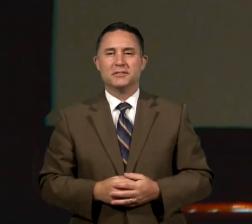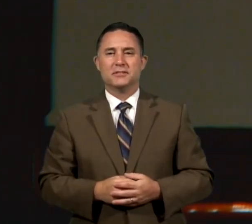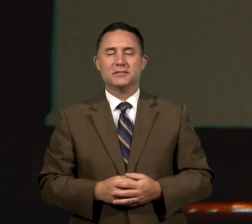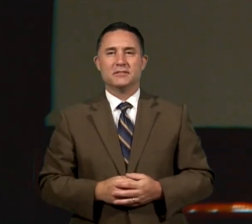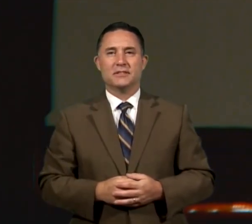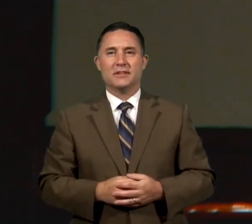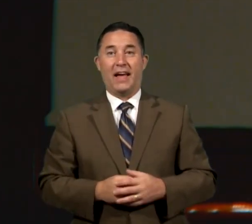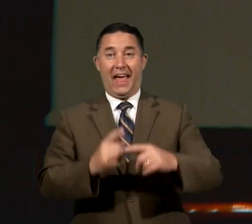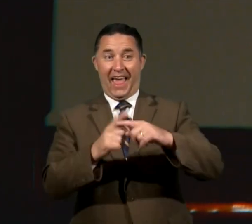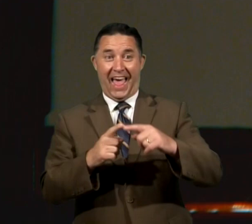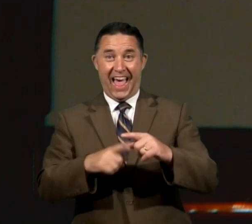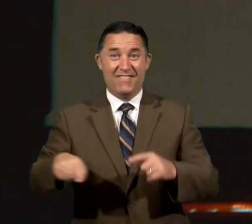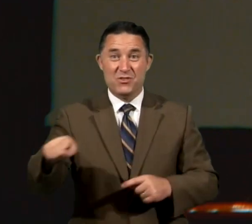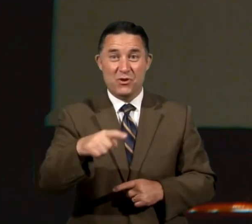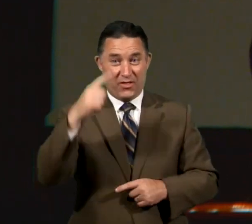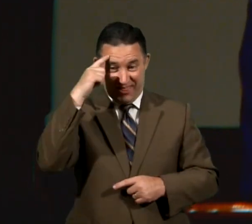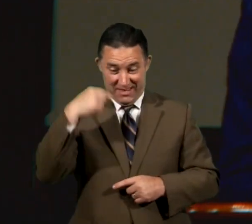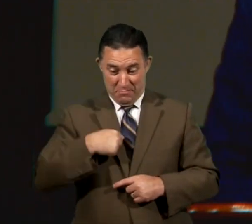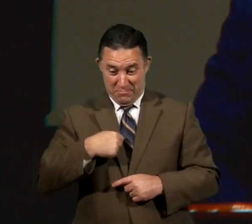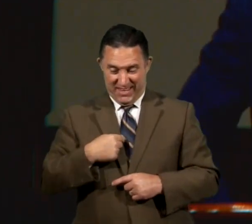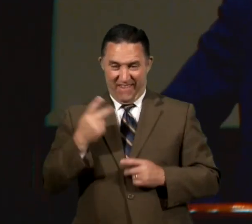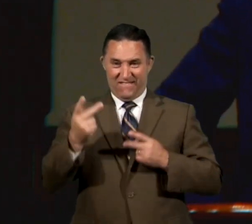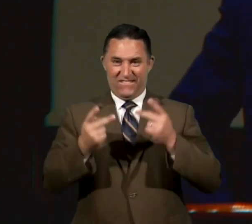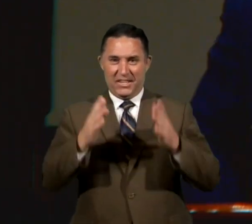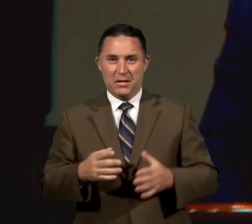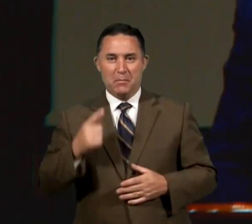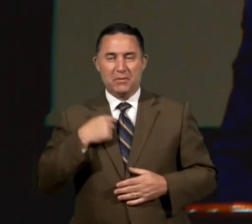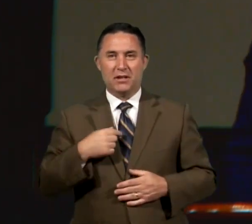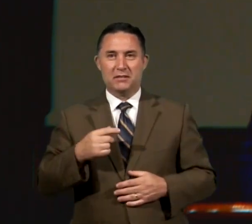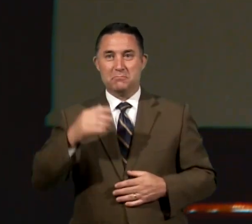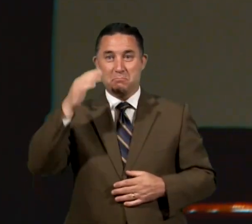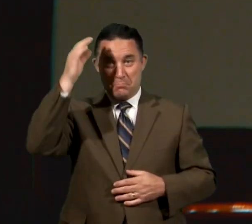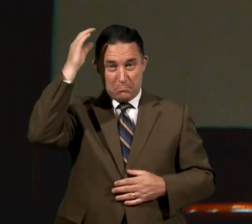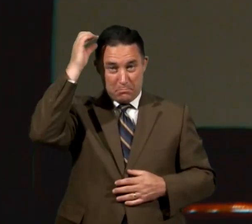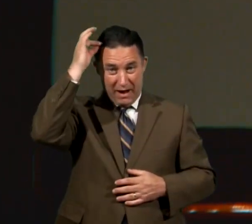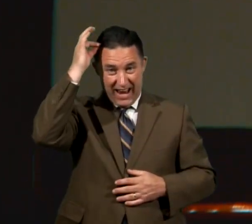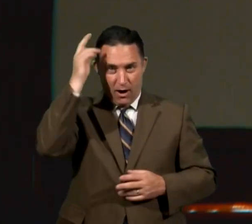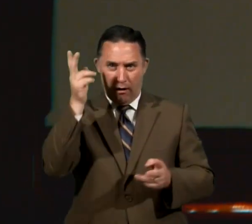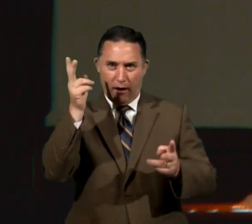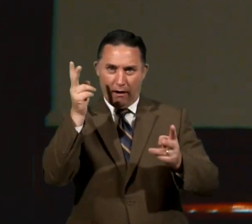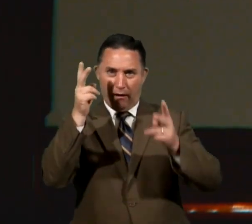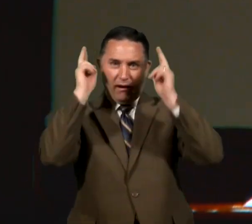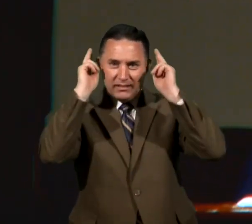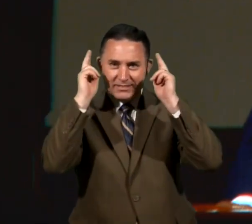I know half of you guys think I'm a visitor because I cut my hair off my head, but